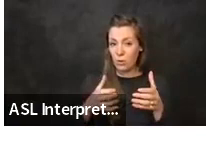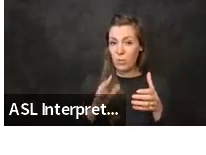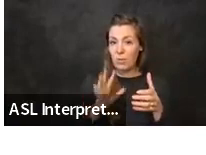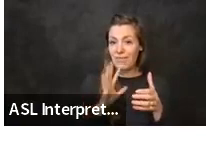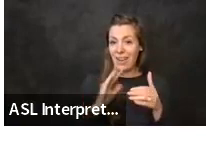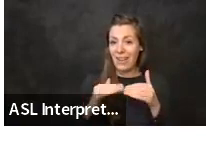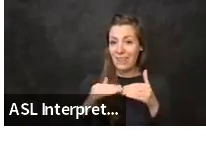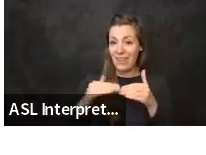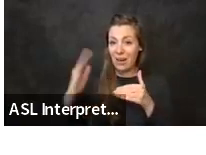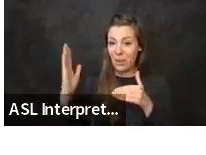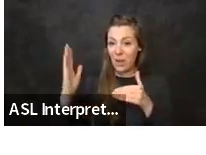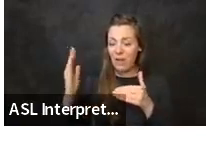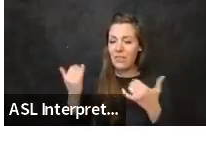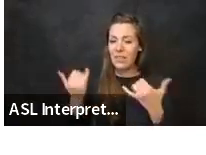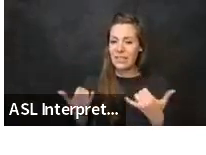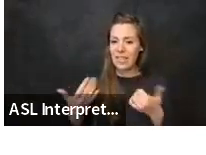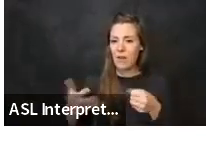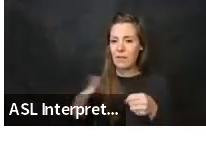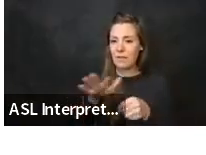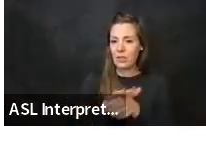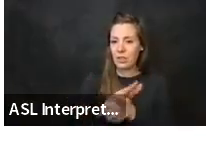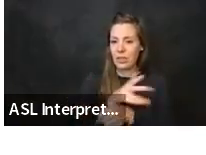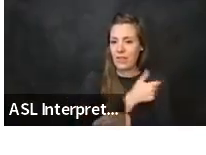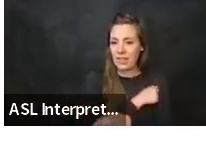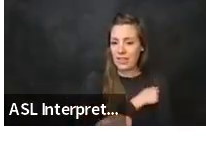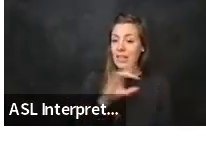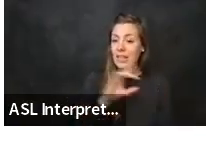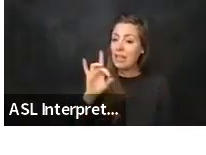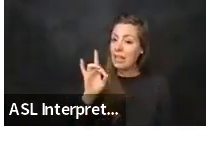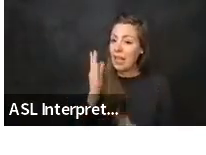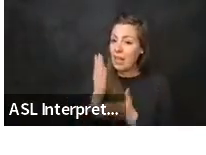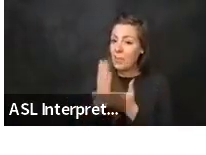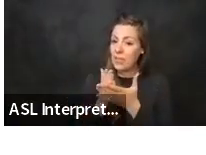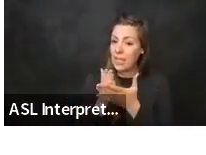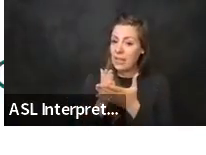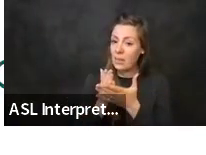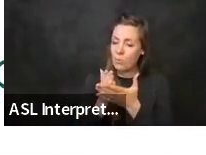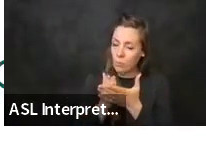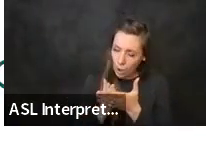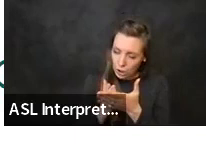now fully vaccinated, with another 8% partially vaccinated.